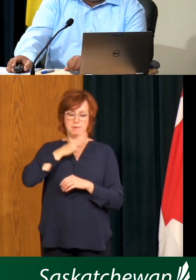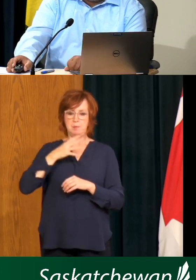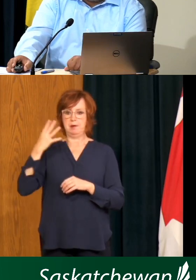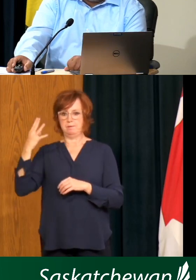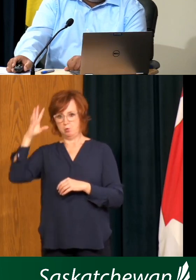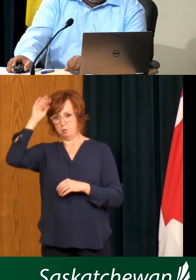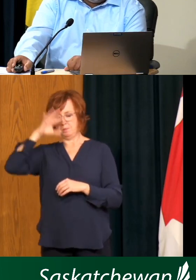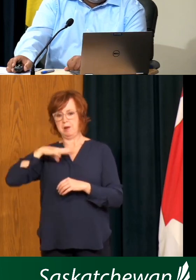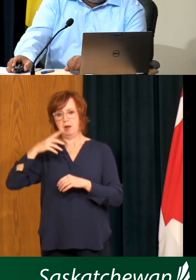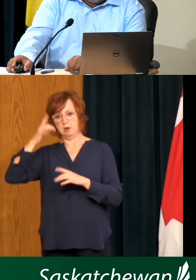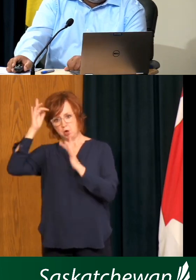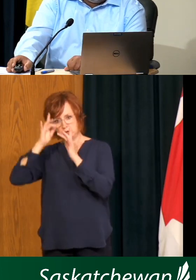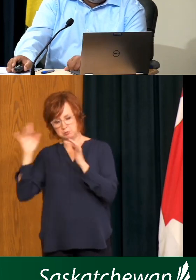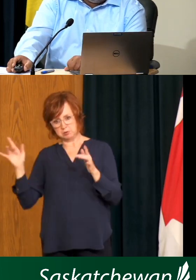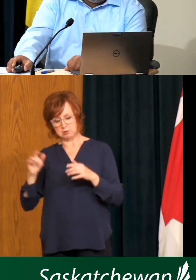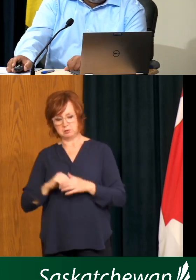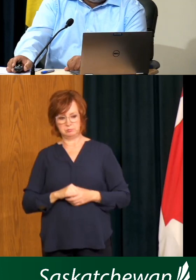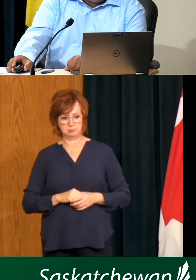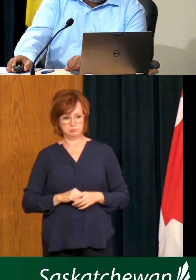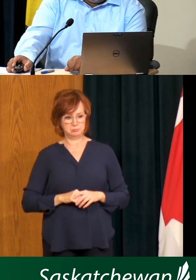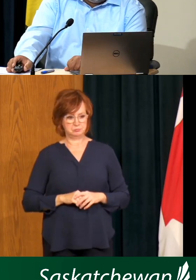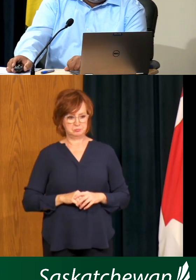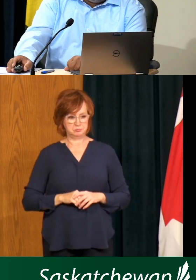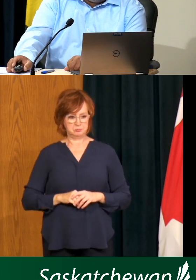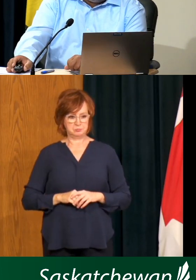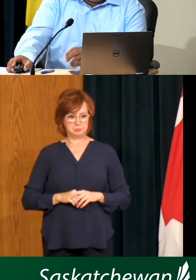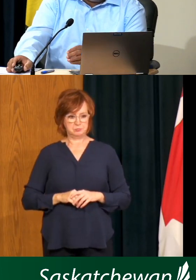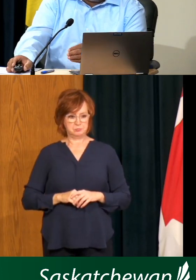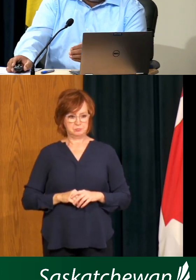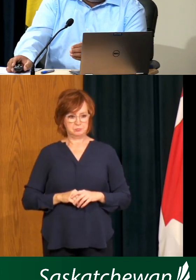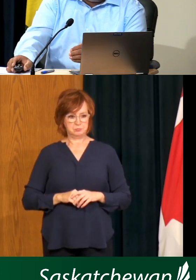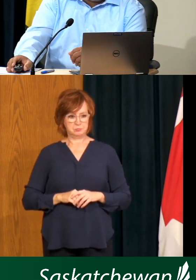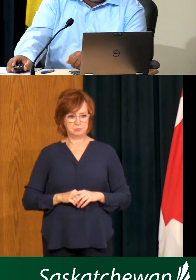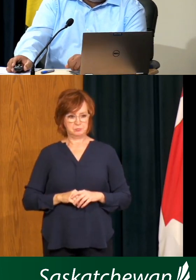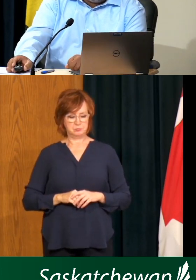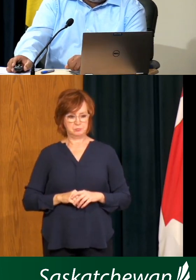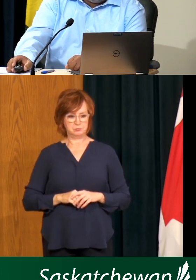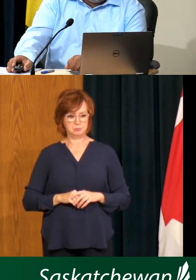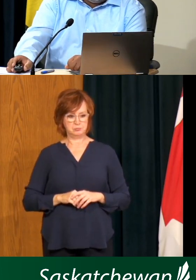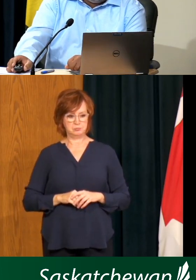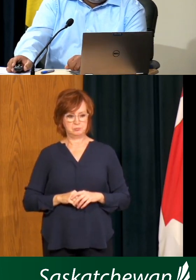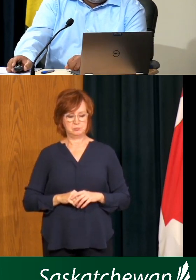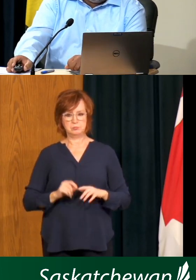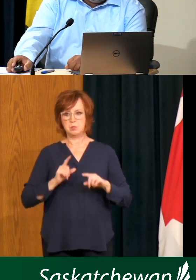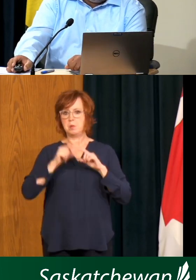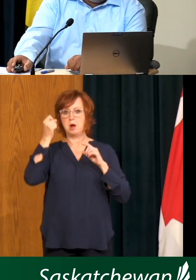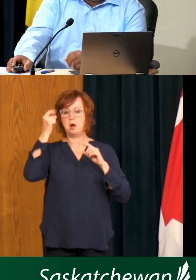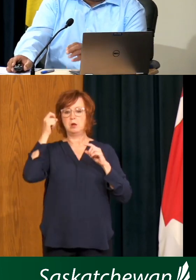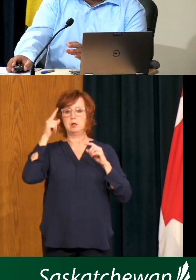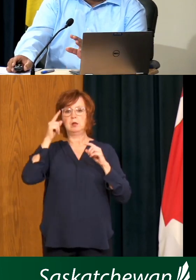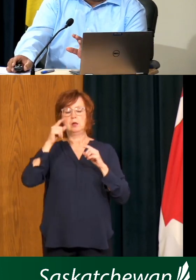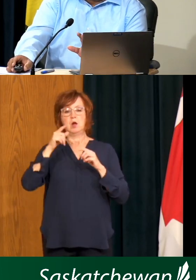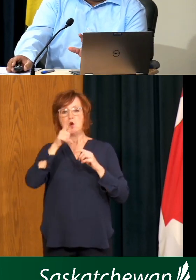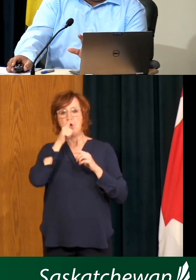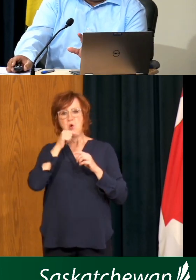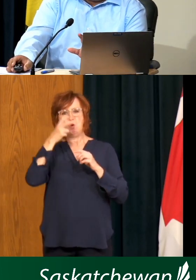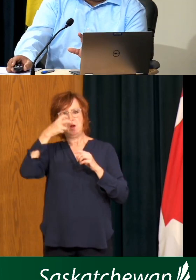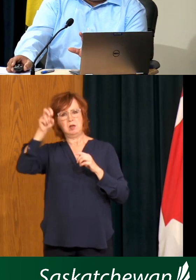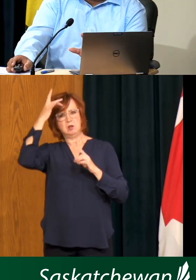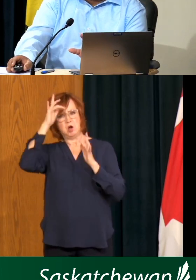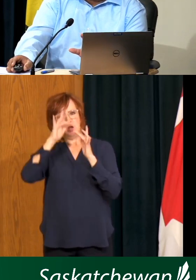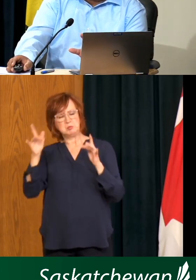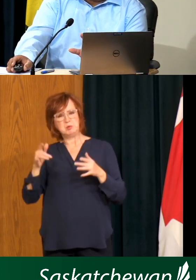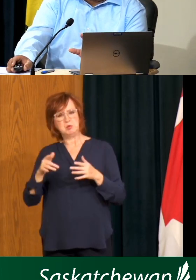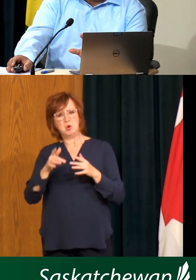28 hospitalization in males and 23 in females. And hospitalizations are more common in men than women, even though